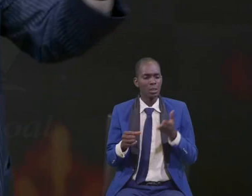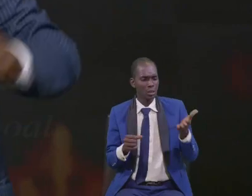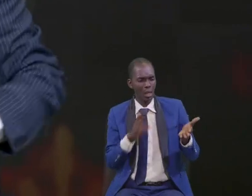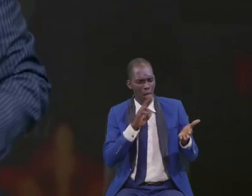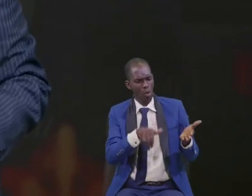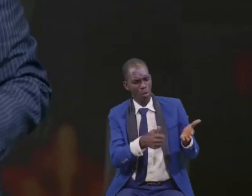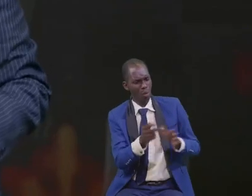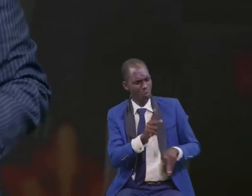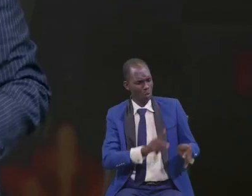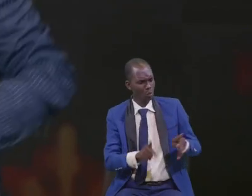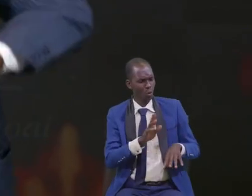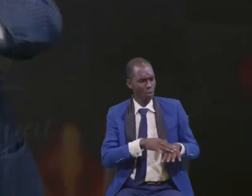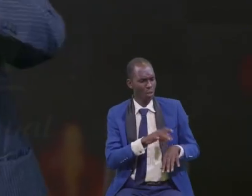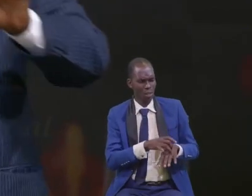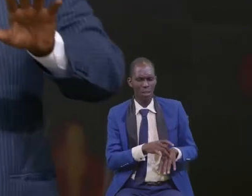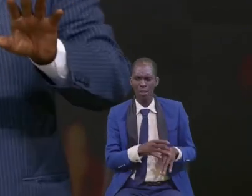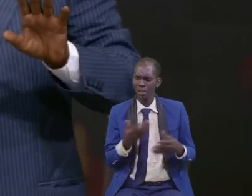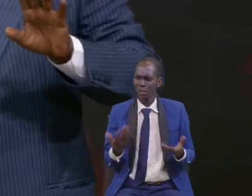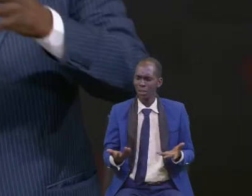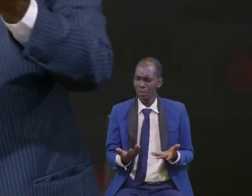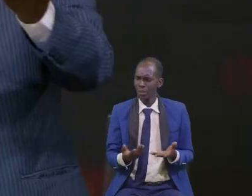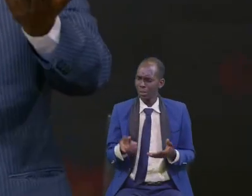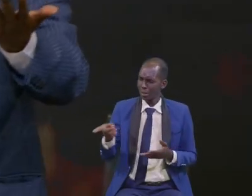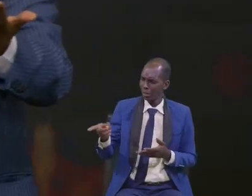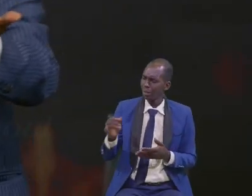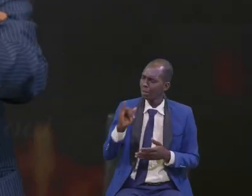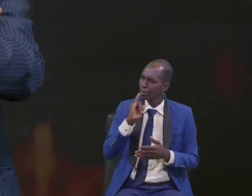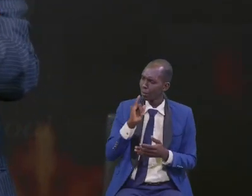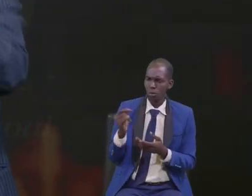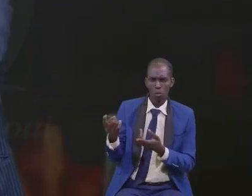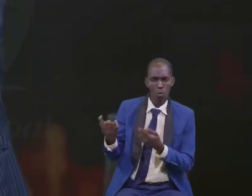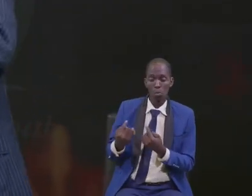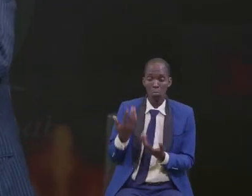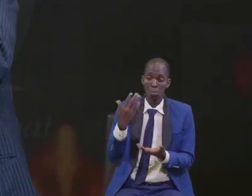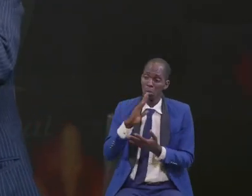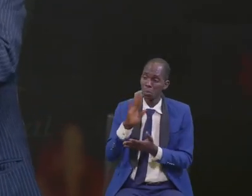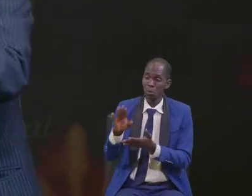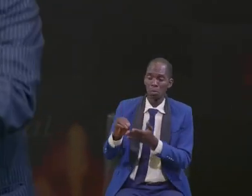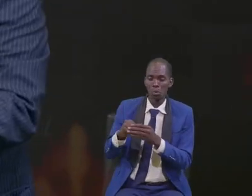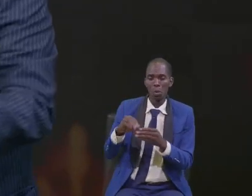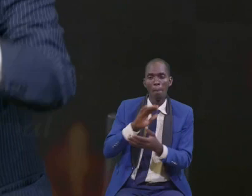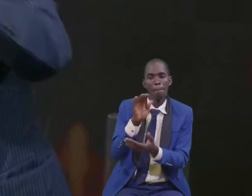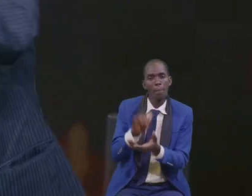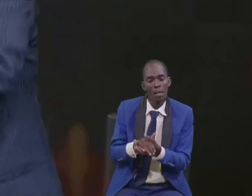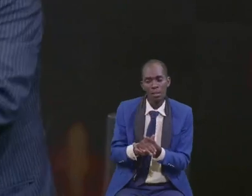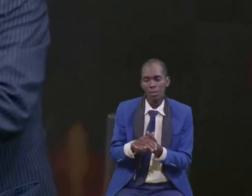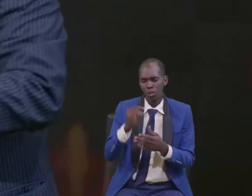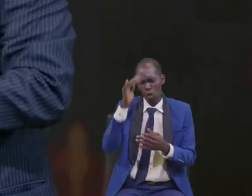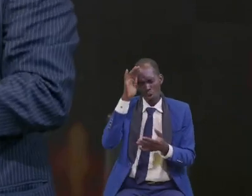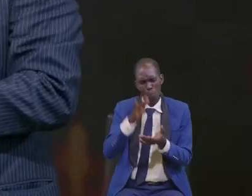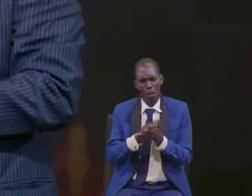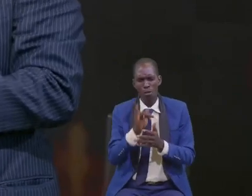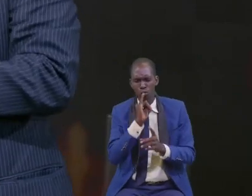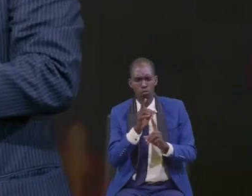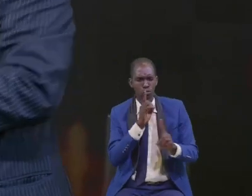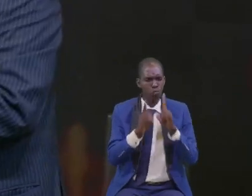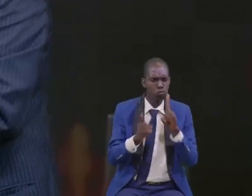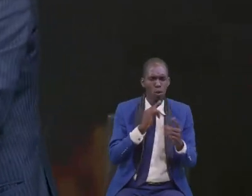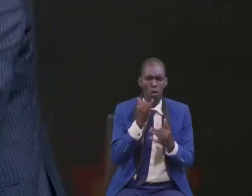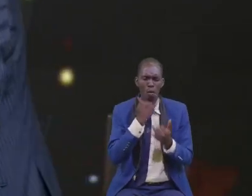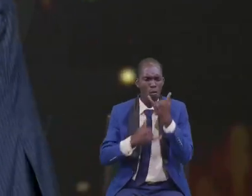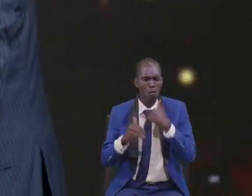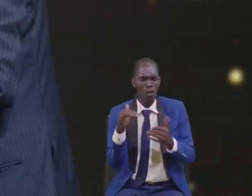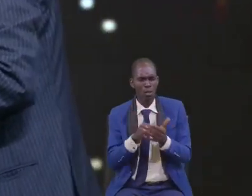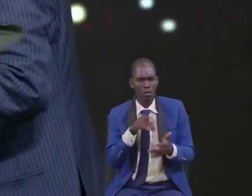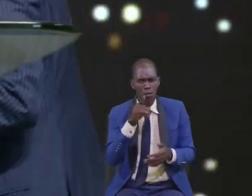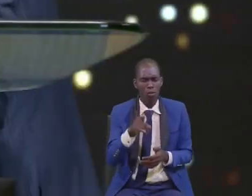earth. This one is coming to you. Have trouble, maybe in your marriage, and the husband is, you know, talking like this, talking like that. You don't go